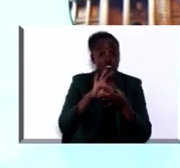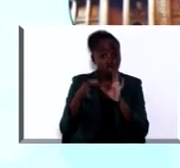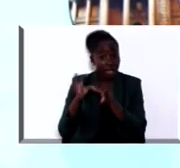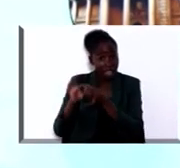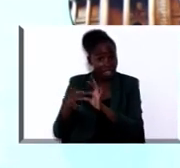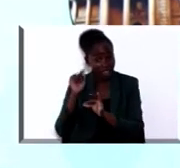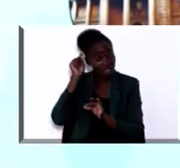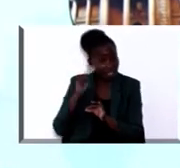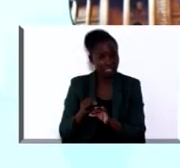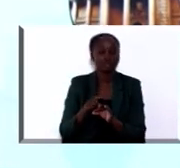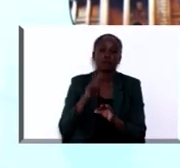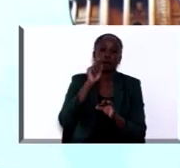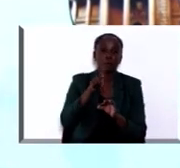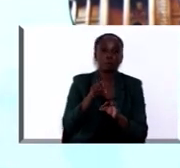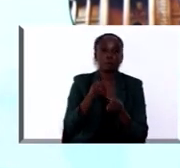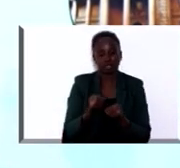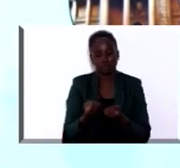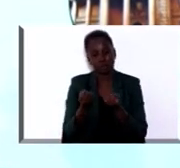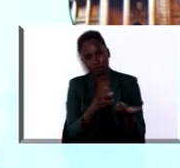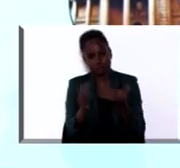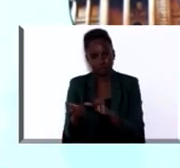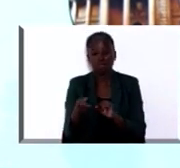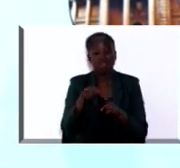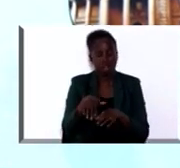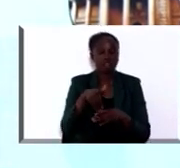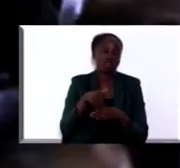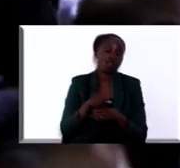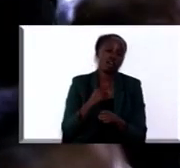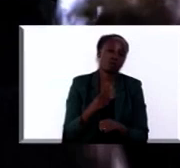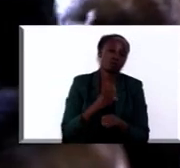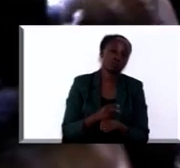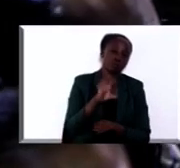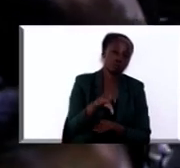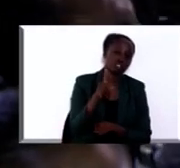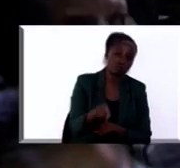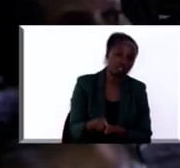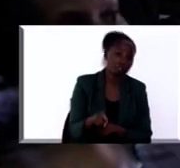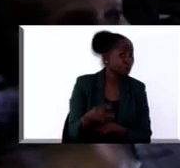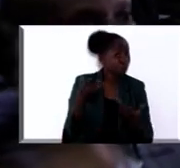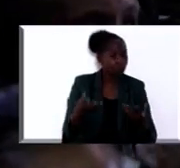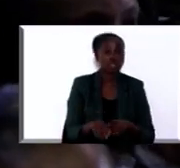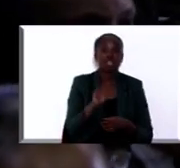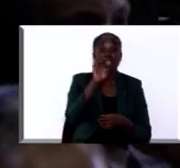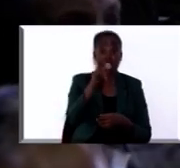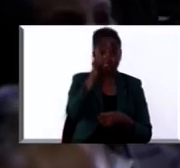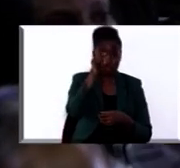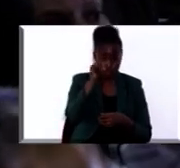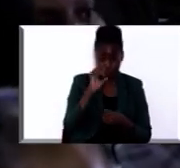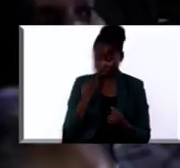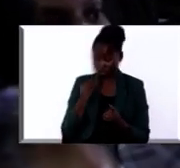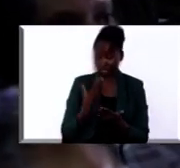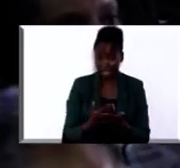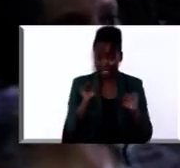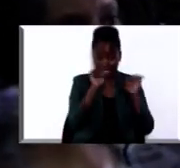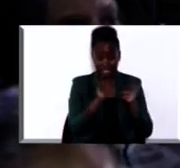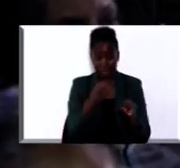the vetting in Gauteng province. If you have escaped the open tender system and